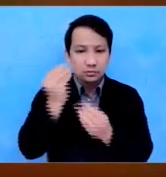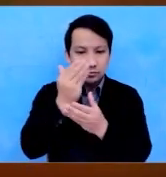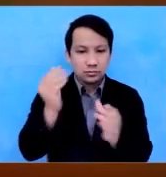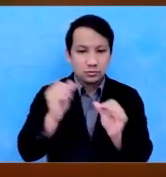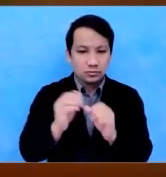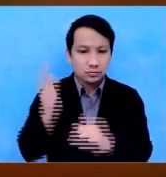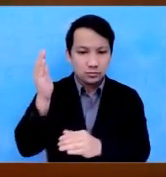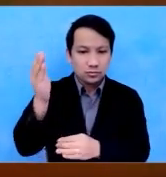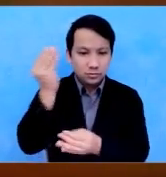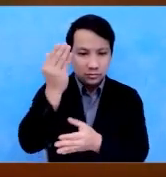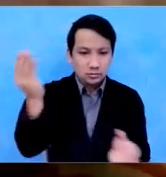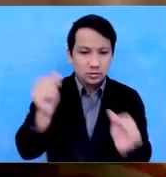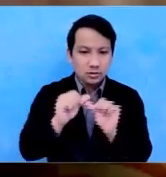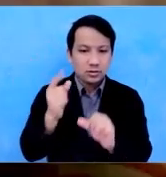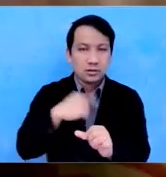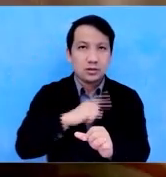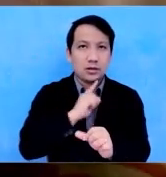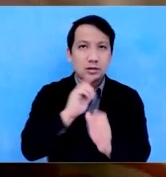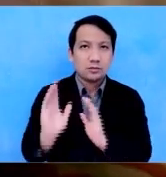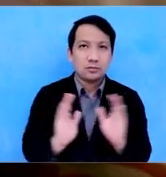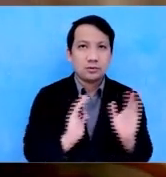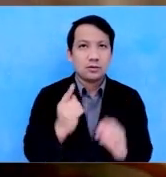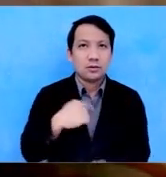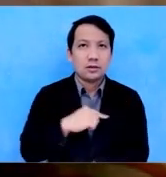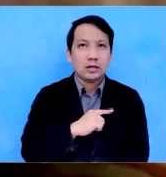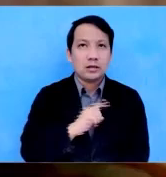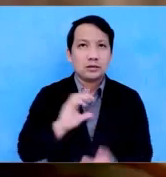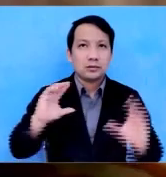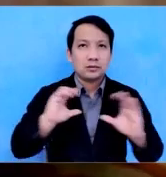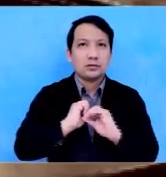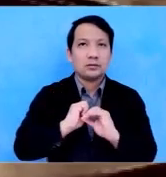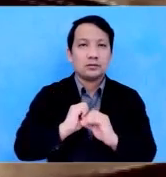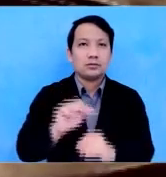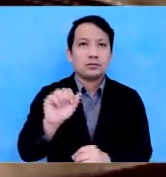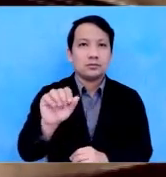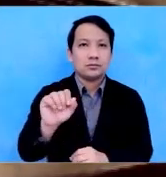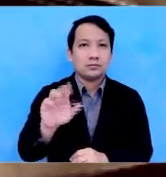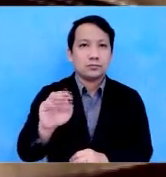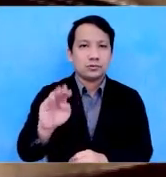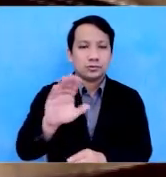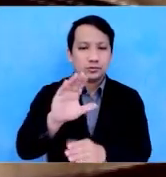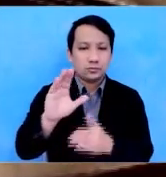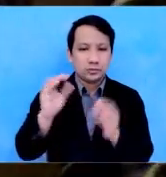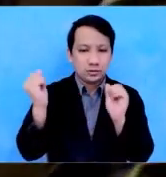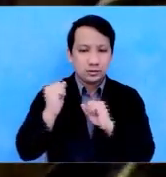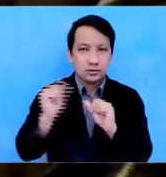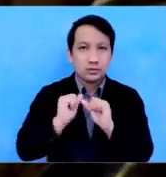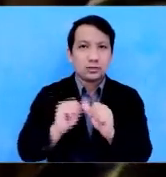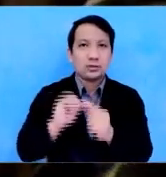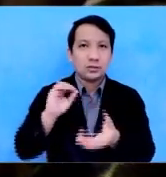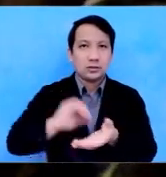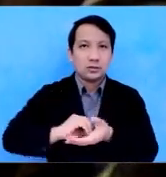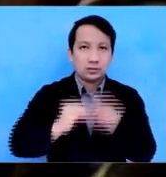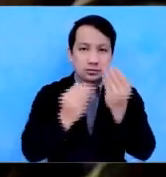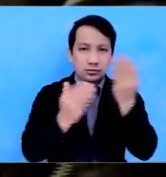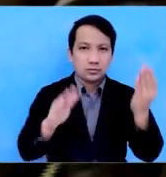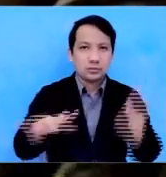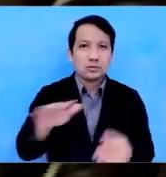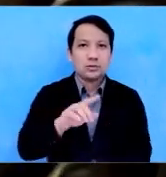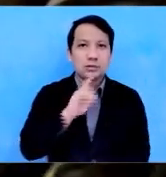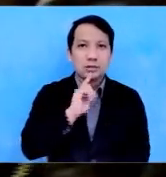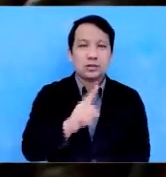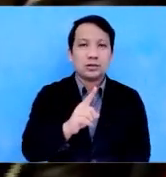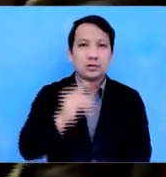future if we do not prepare. Sa kabuuan, nasa 14 na kasunduan at loans ang pinirmahan sa nasabing